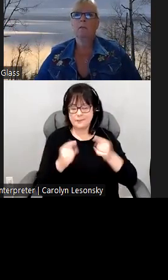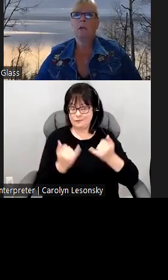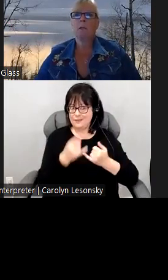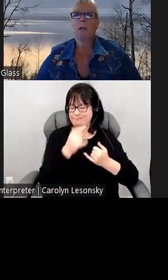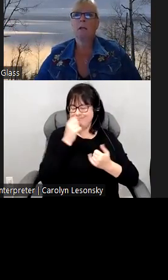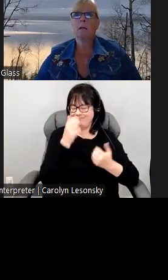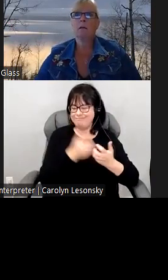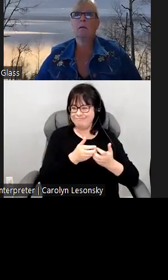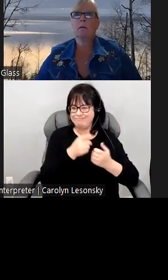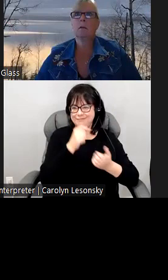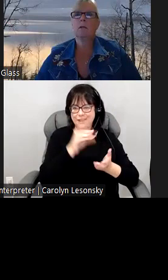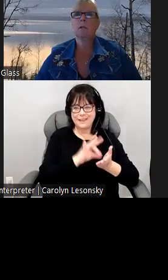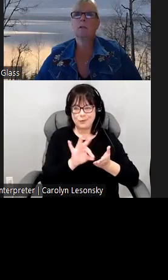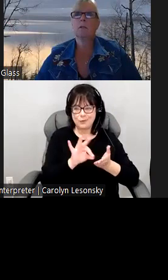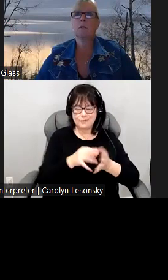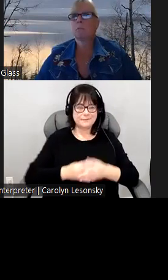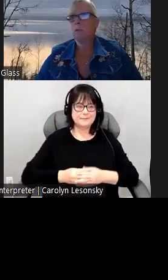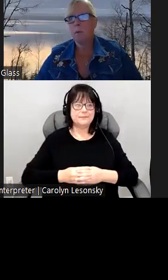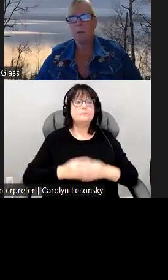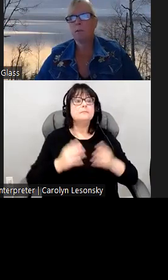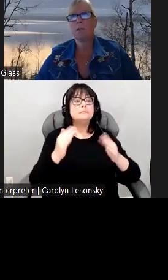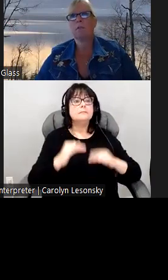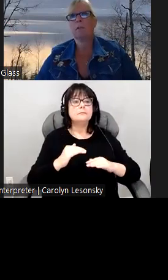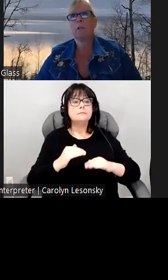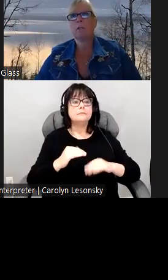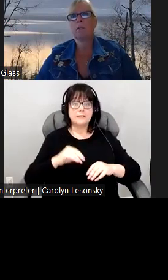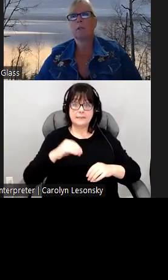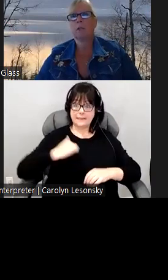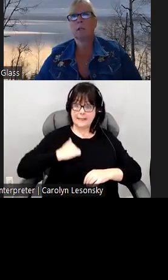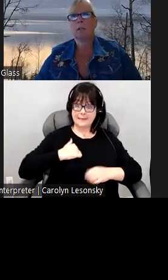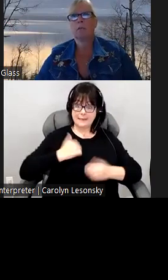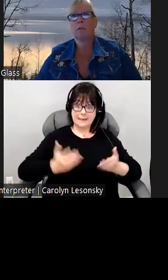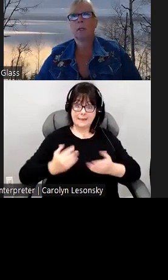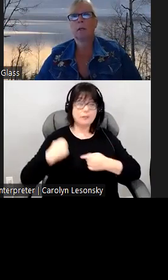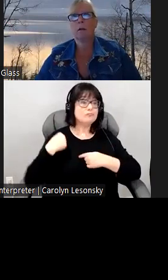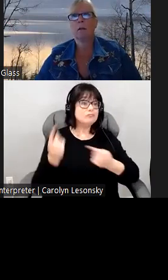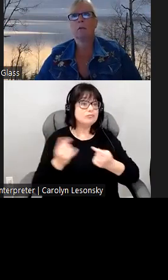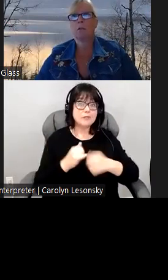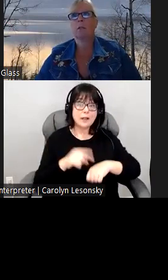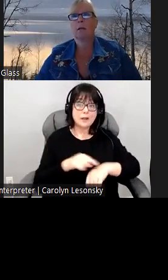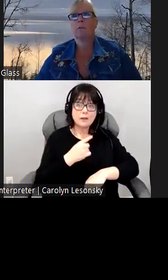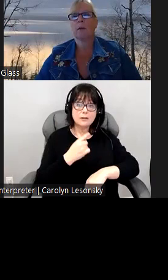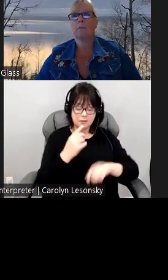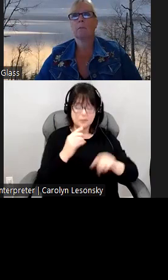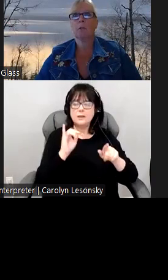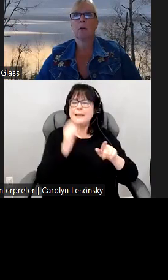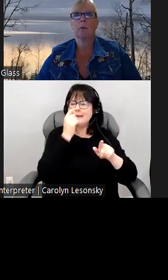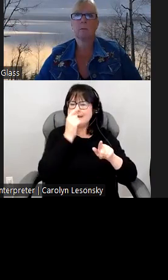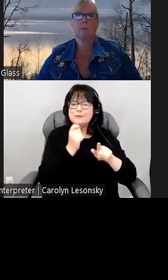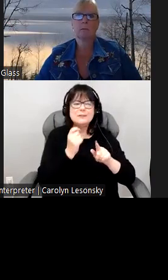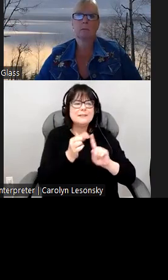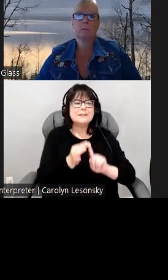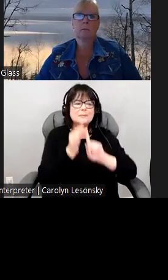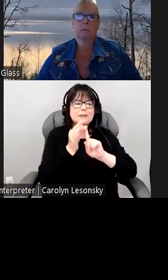Length of time in Canada is an interesting, maybe interesting for your agency, particularly if you're in an area where there's a lot of